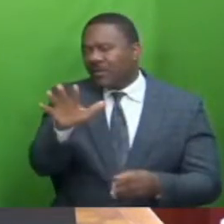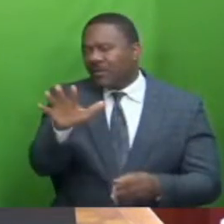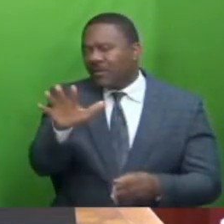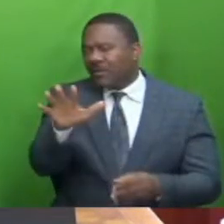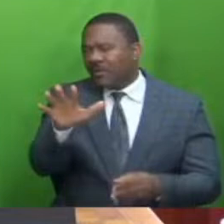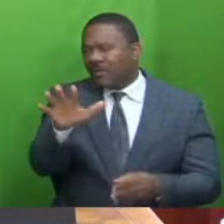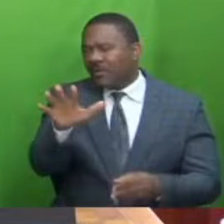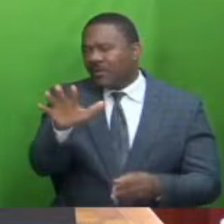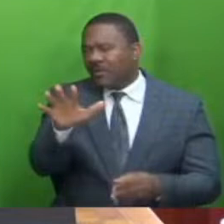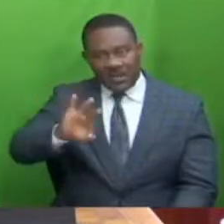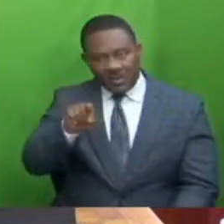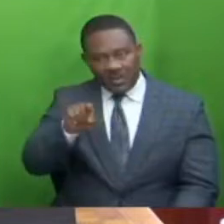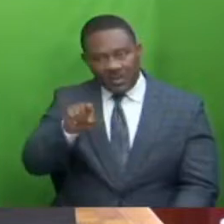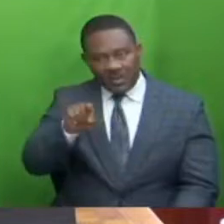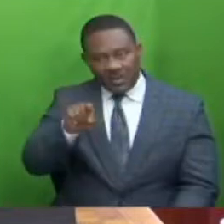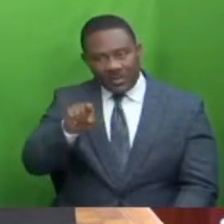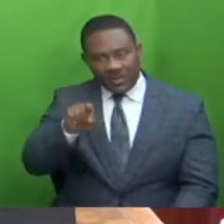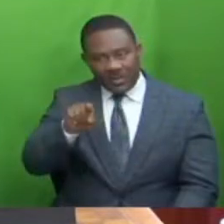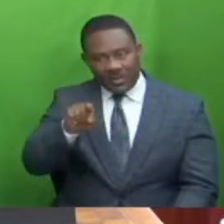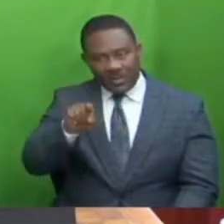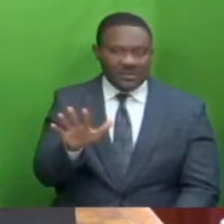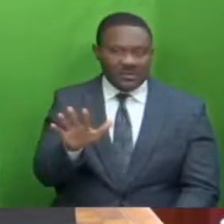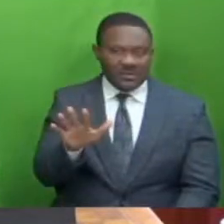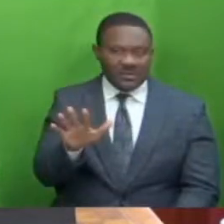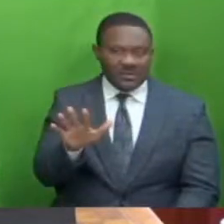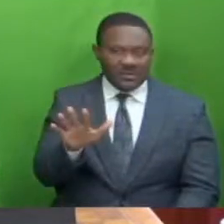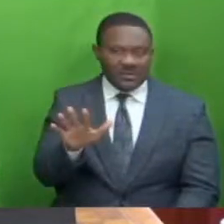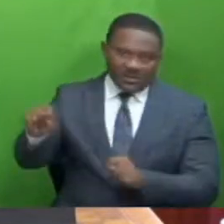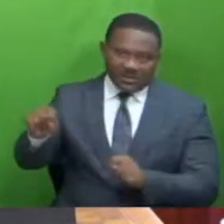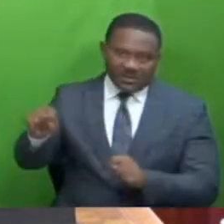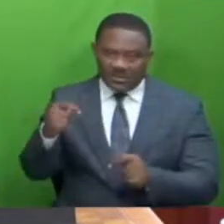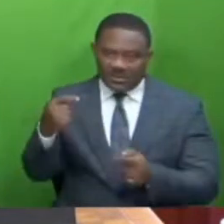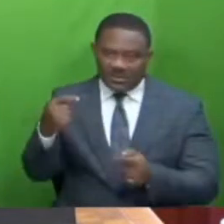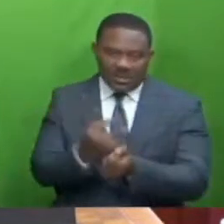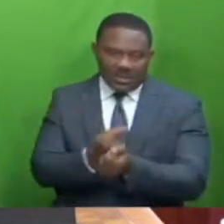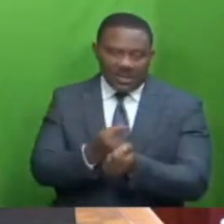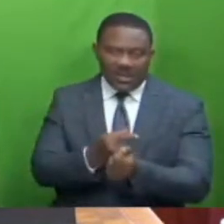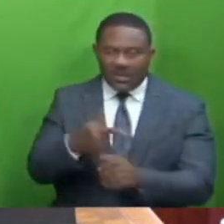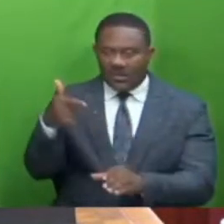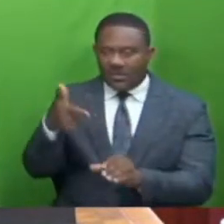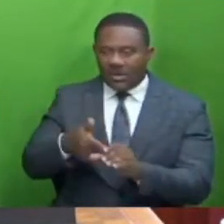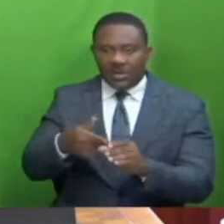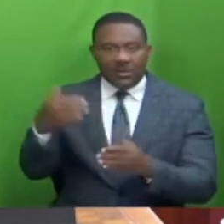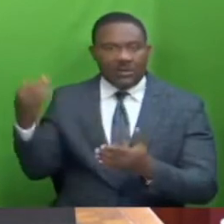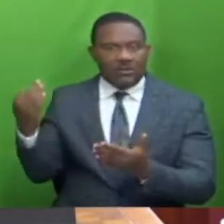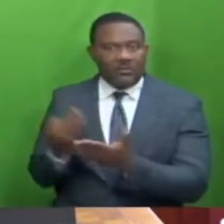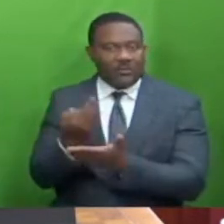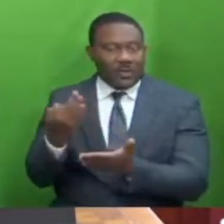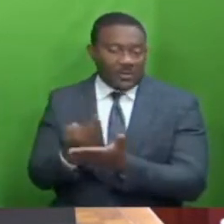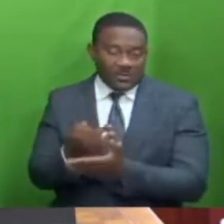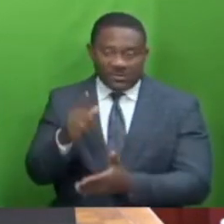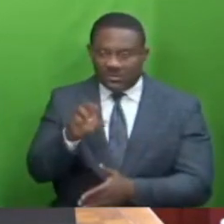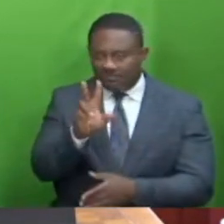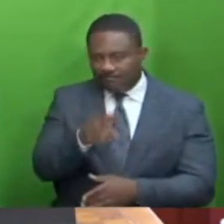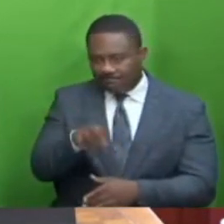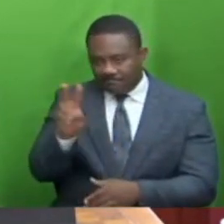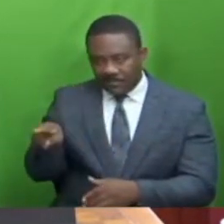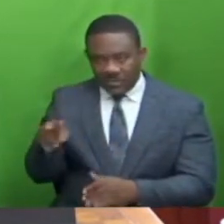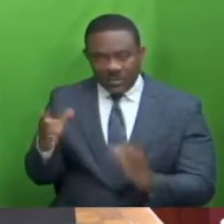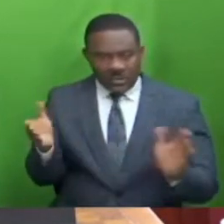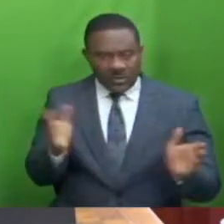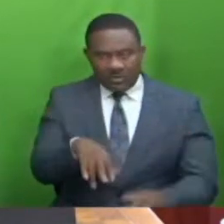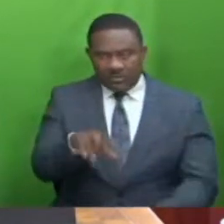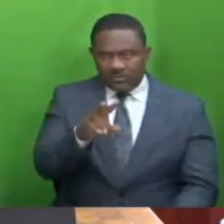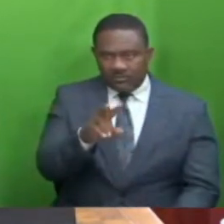million was transferred into the Ghana Petroleum Funds 2022 compared to